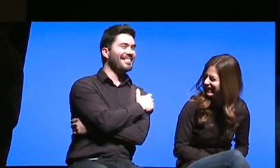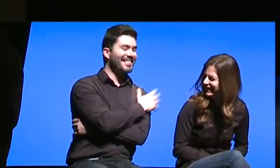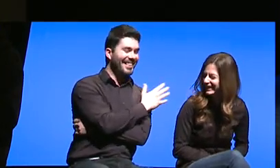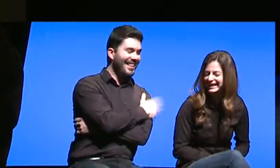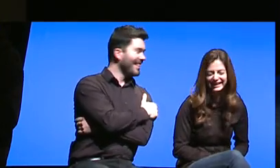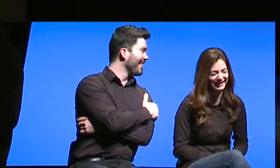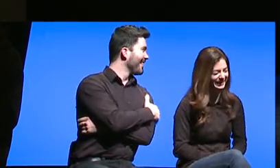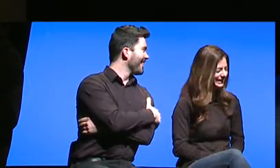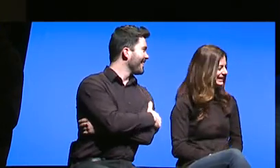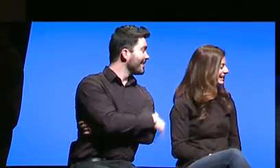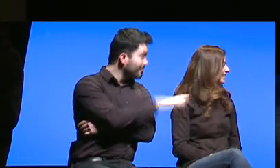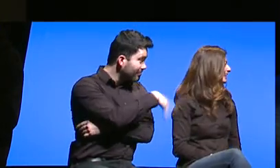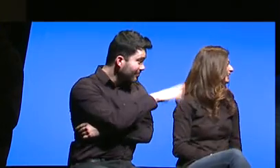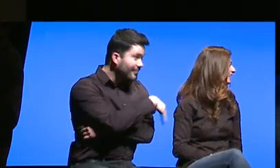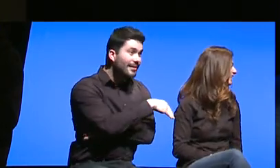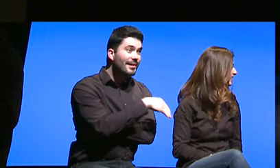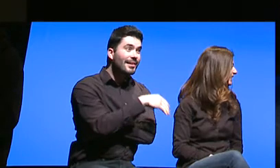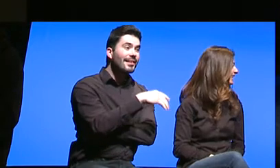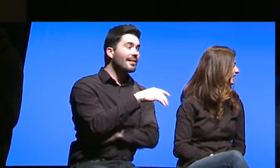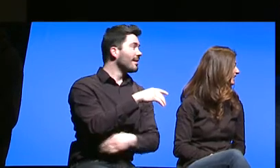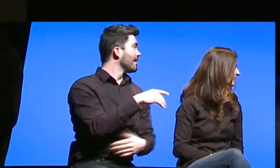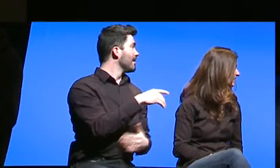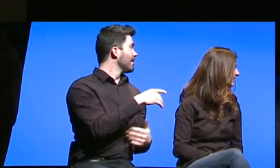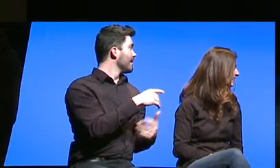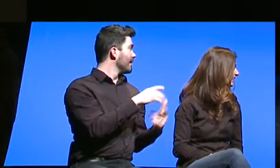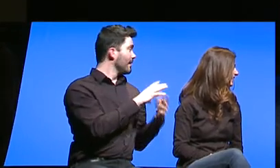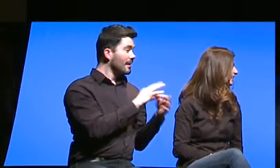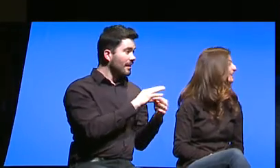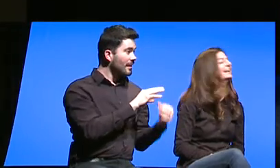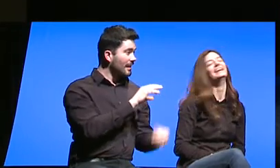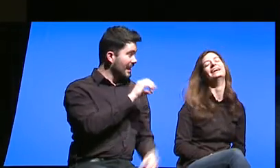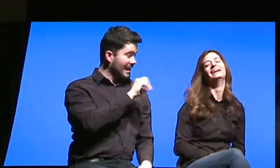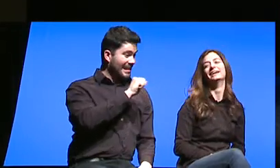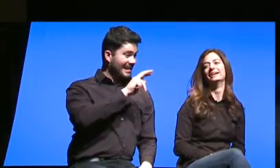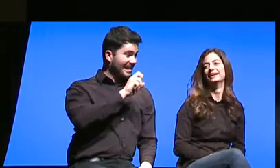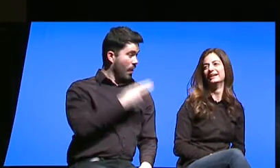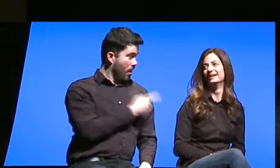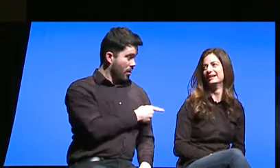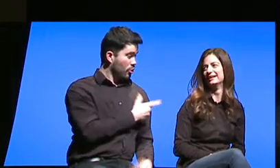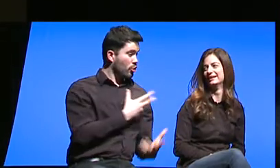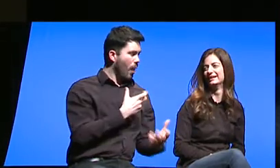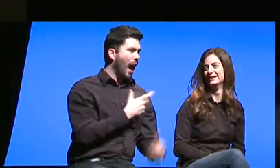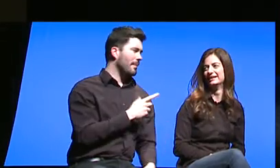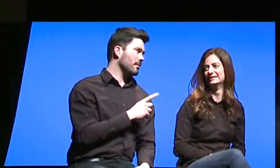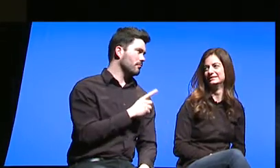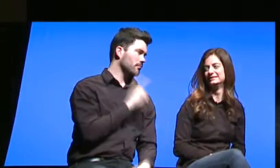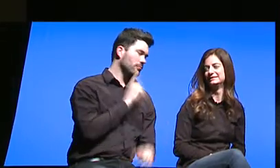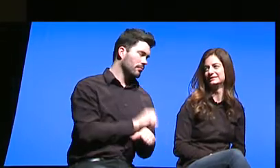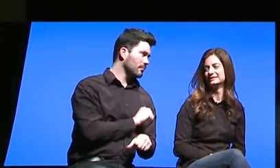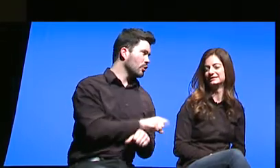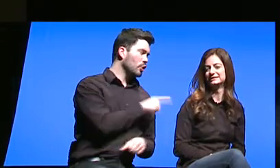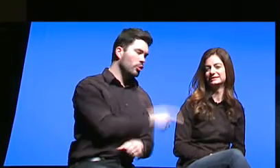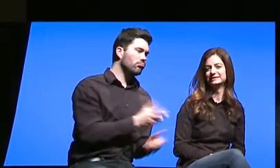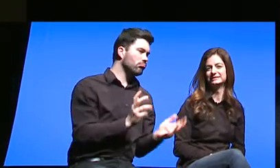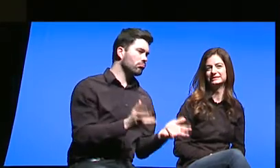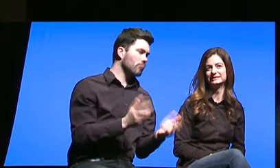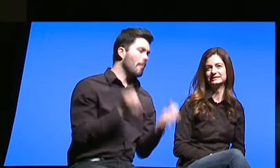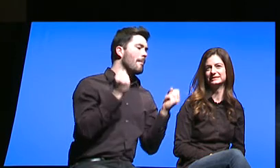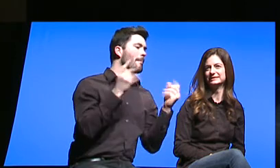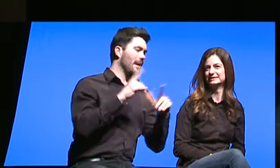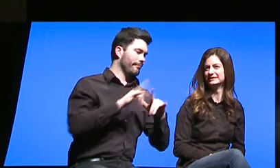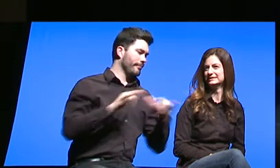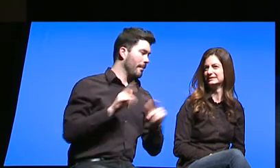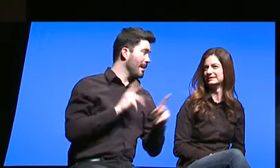Sarah, I was going to say, Sarah, maybe you want to say something about how, because surely you talk to a lot of people, and